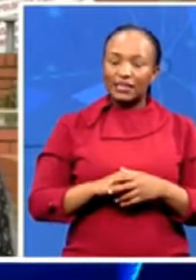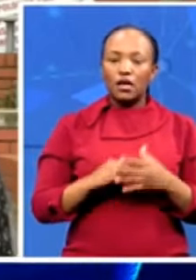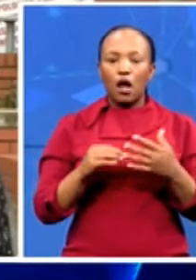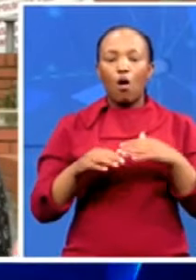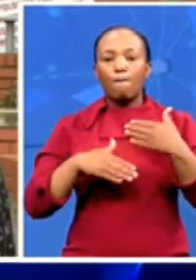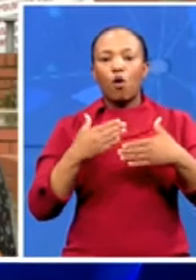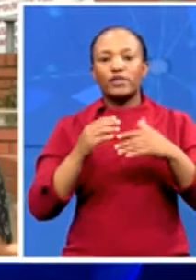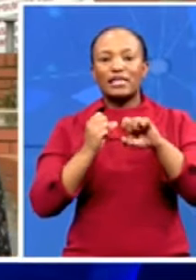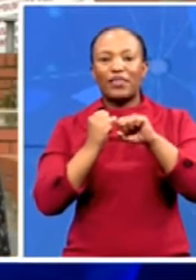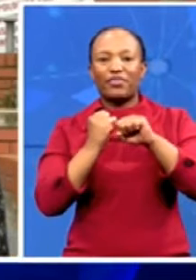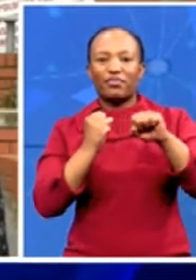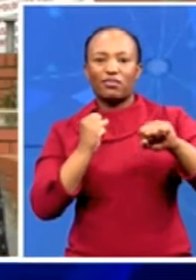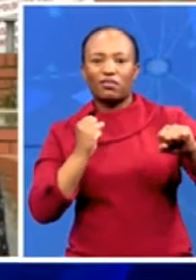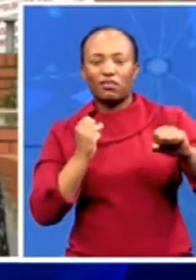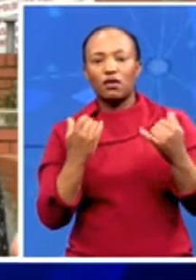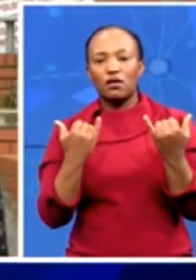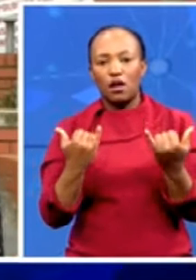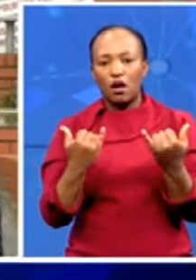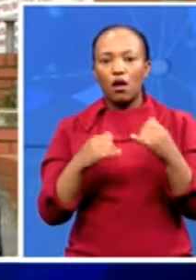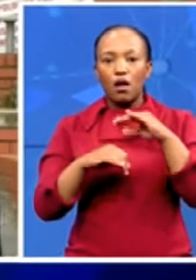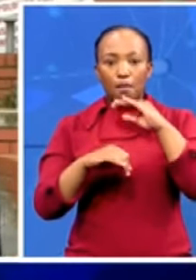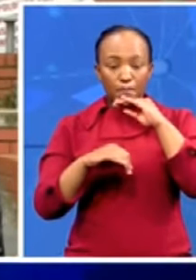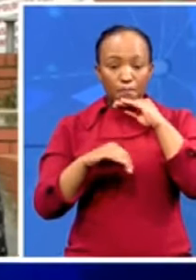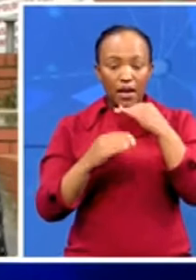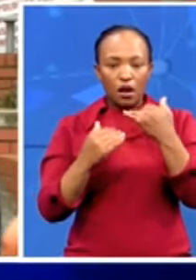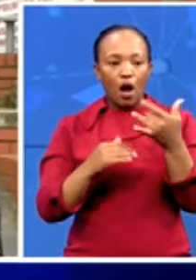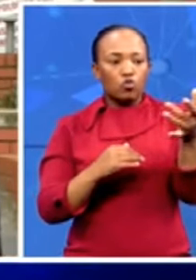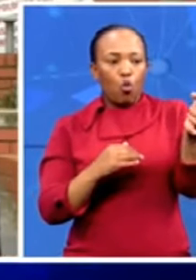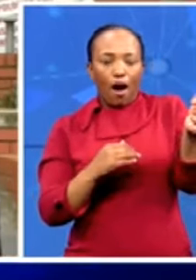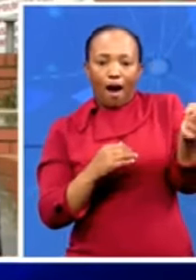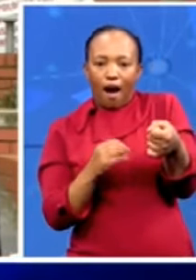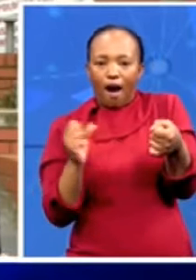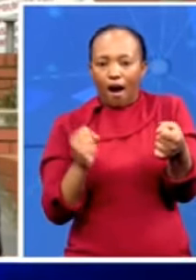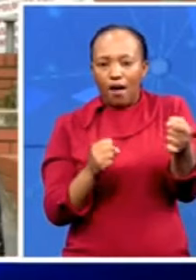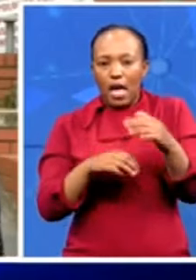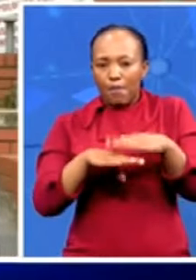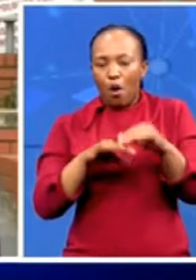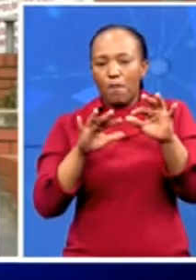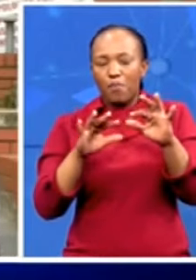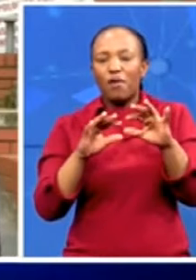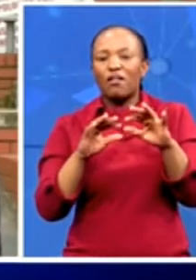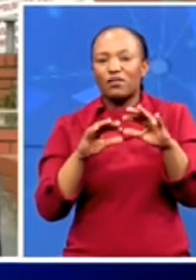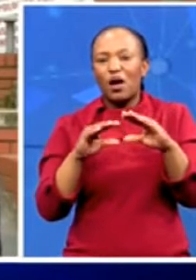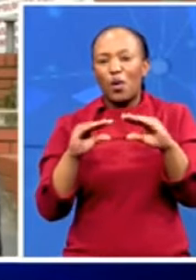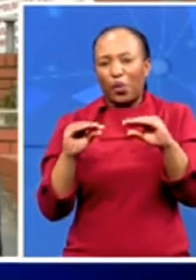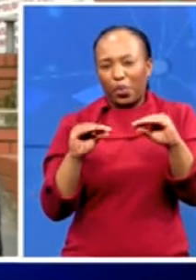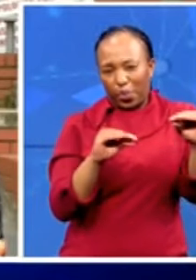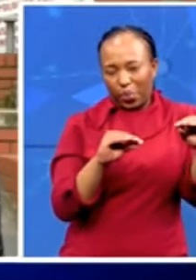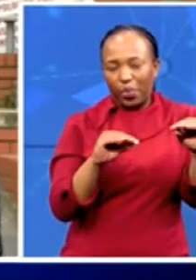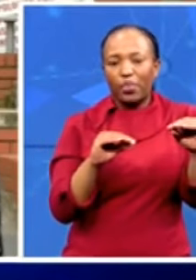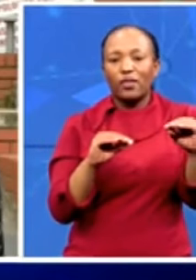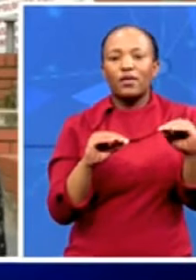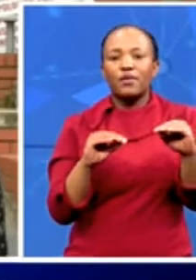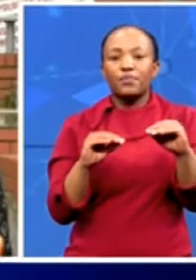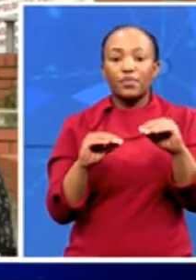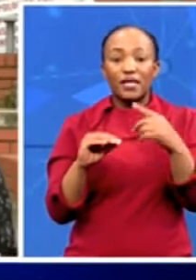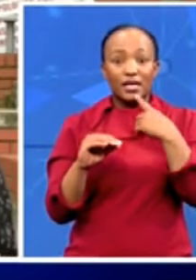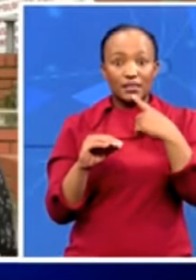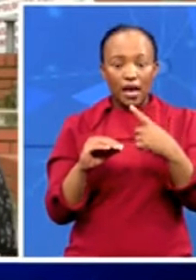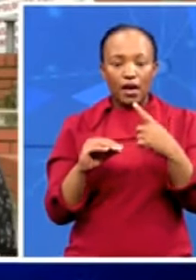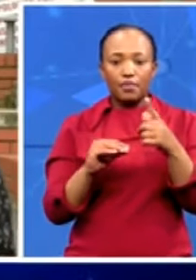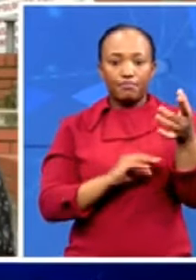hiring more people. But also, you remember that the province did have a moratorium where they're saying that they cannot hire more people into these public work, into